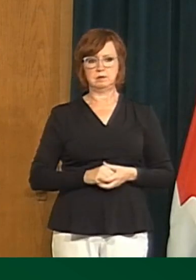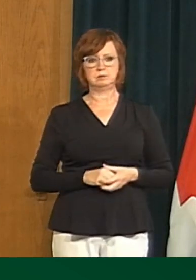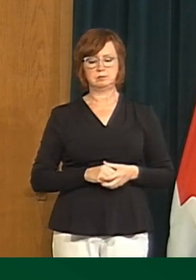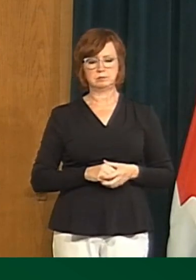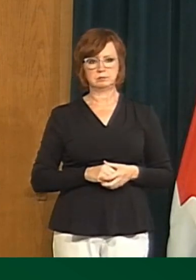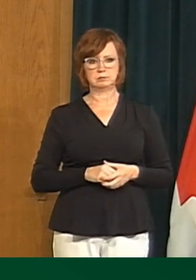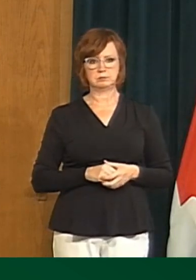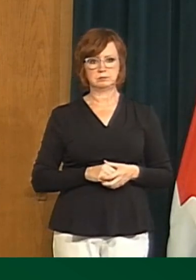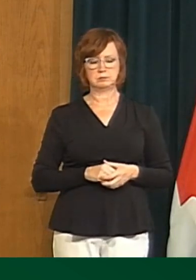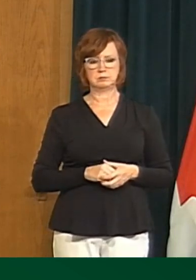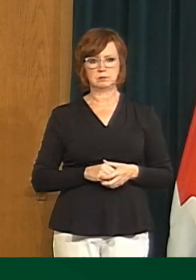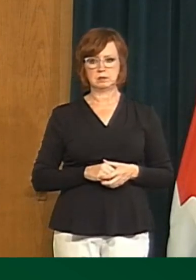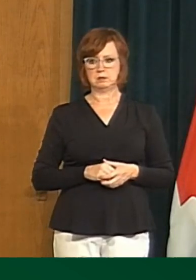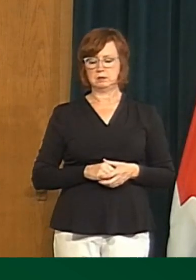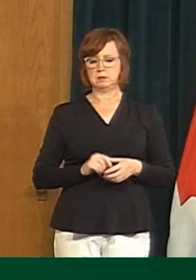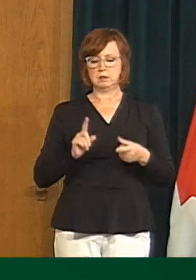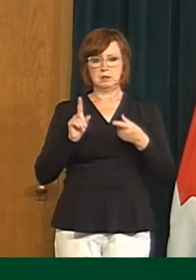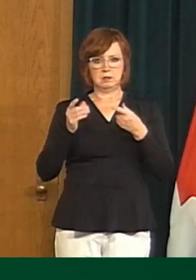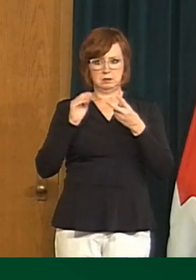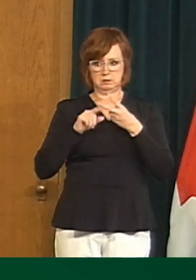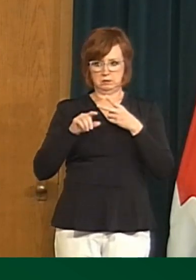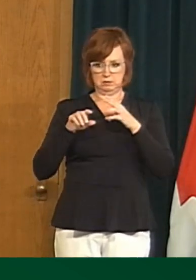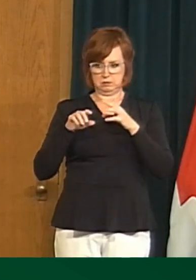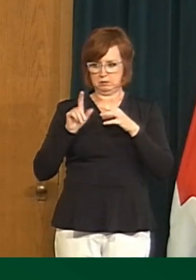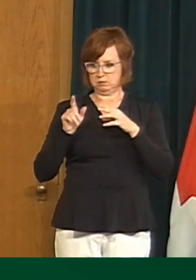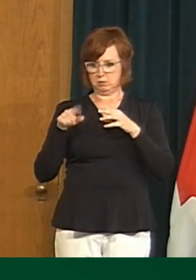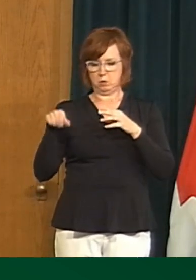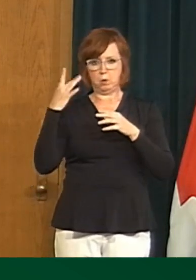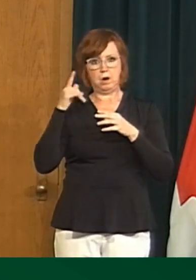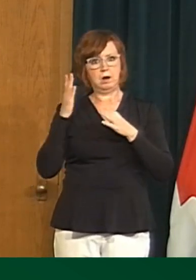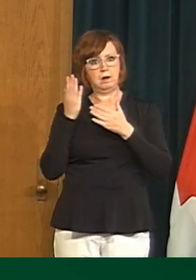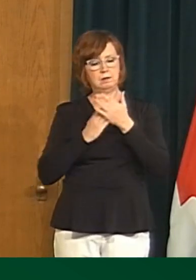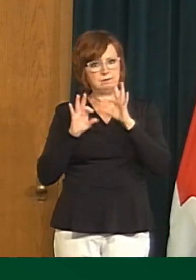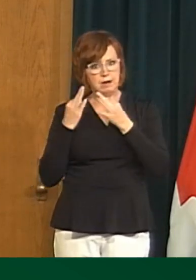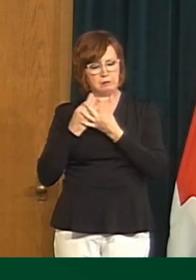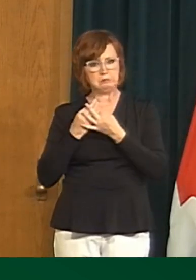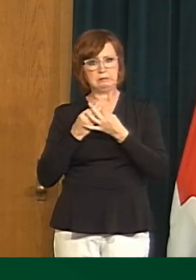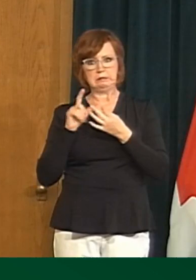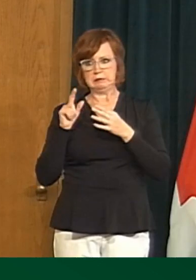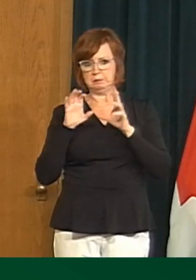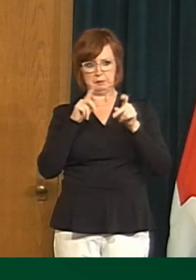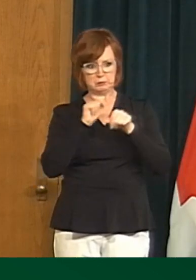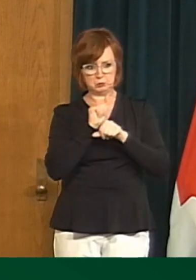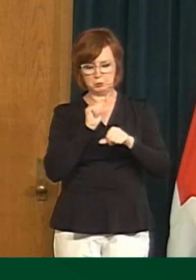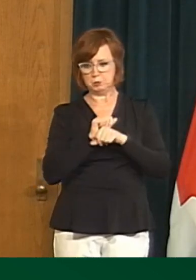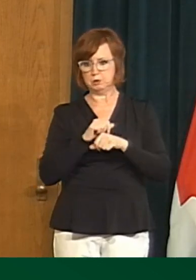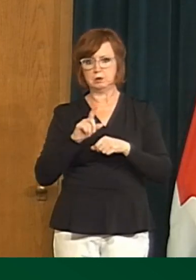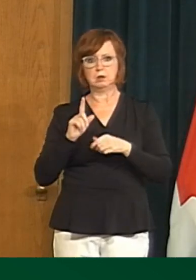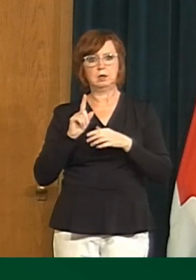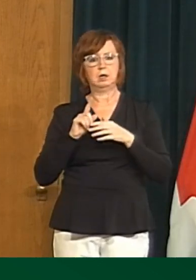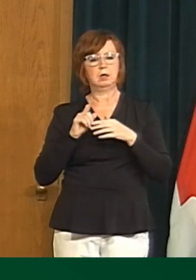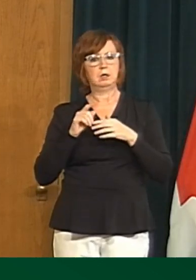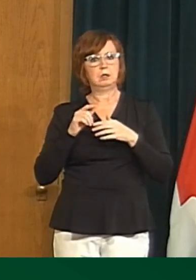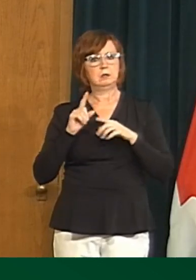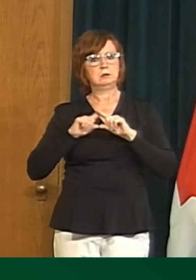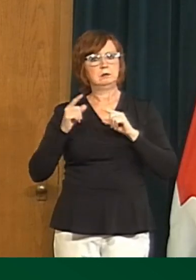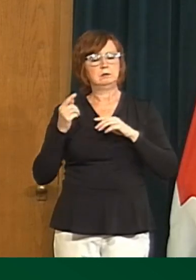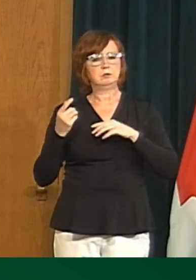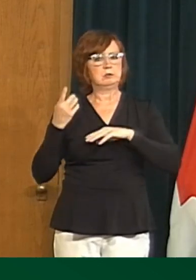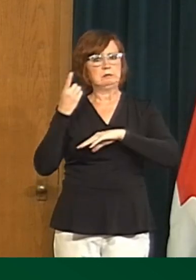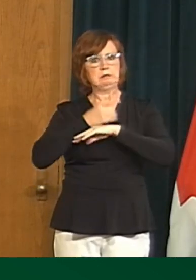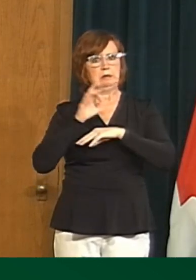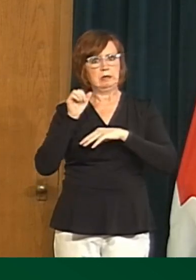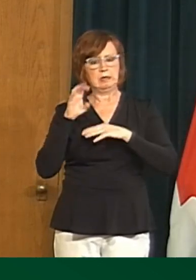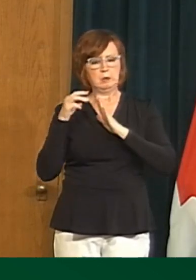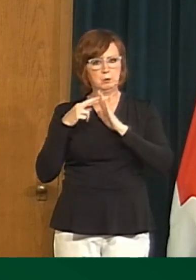as families do return to work. But we must also remember that the vast majority of the jobs in